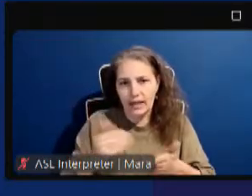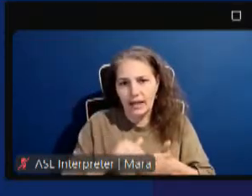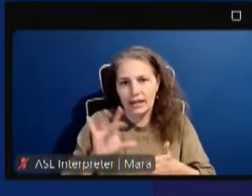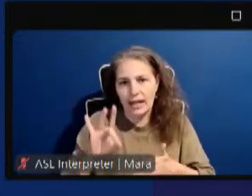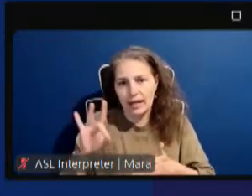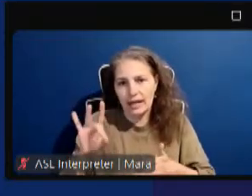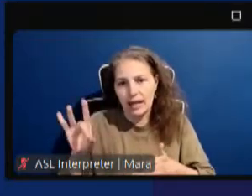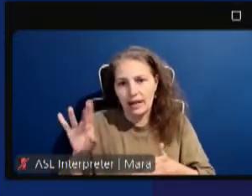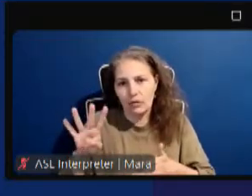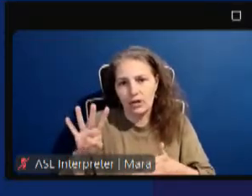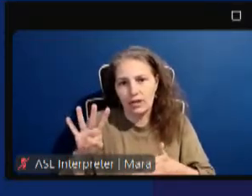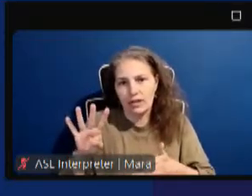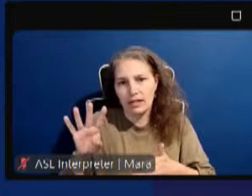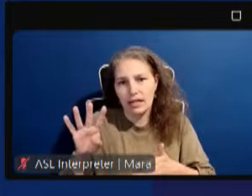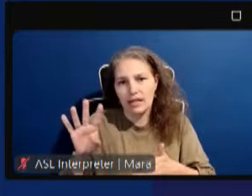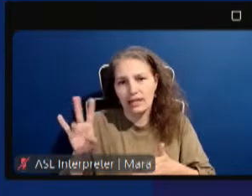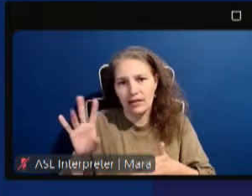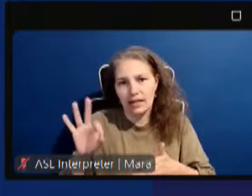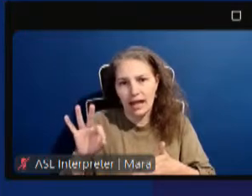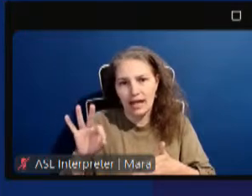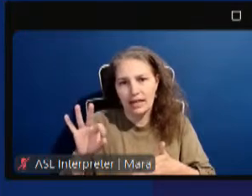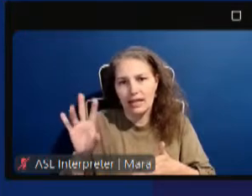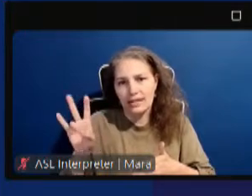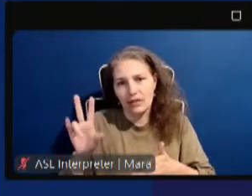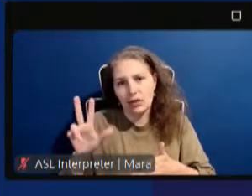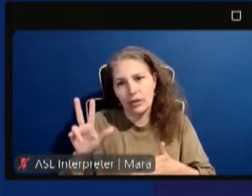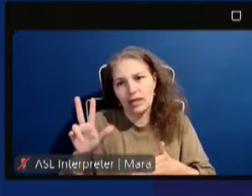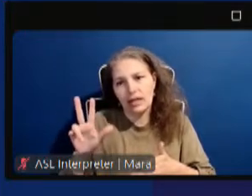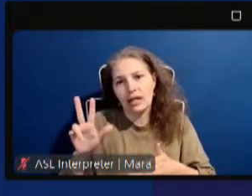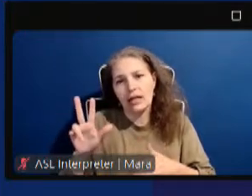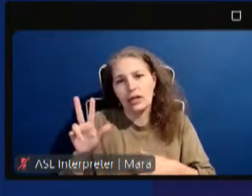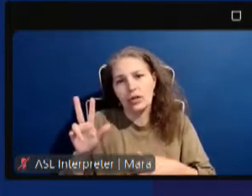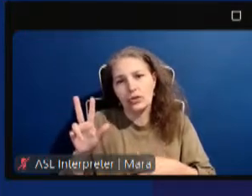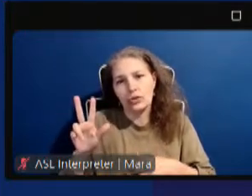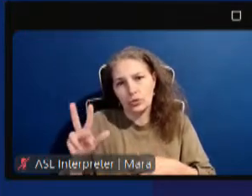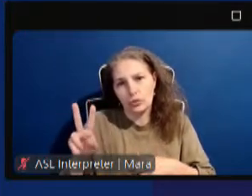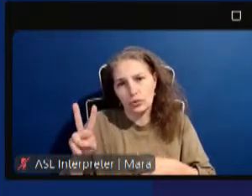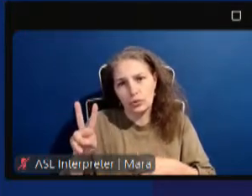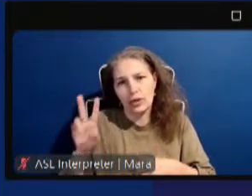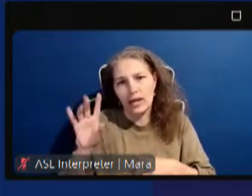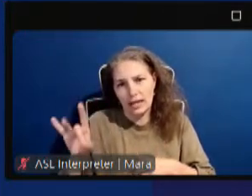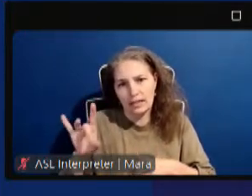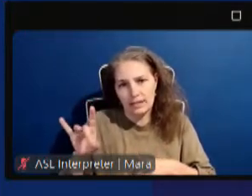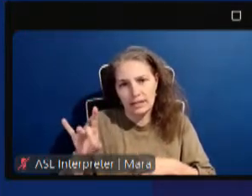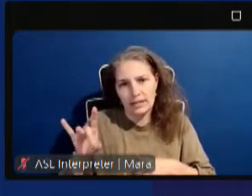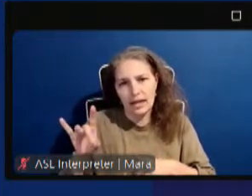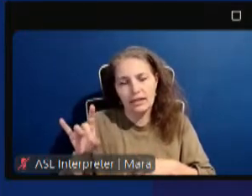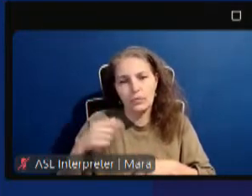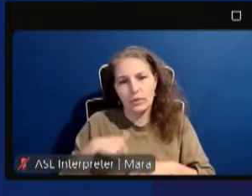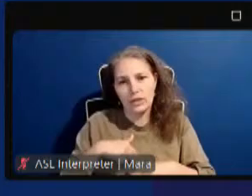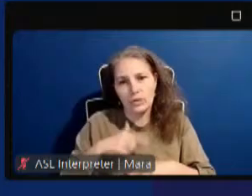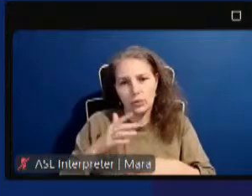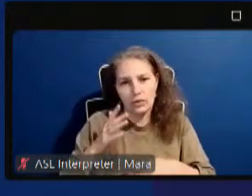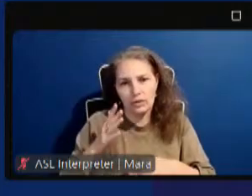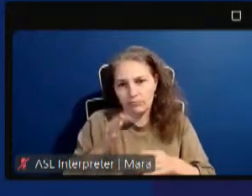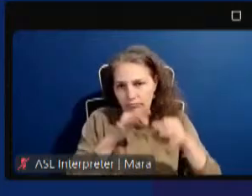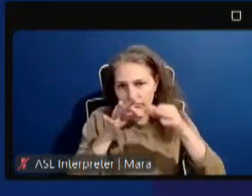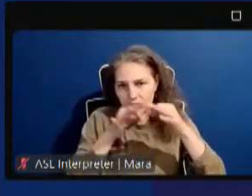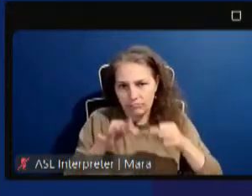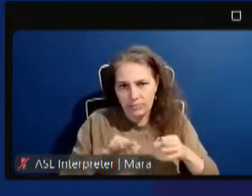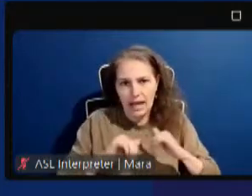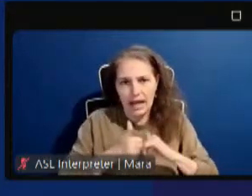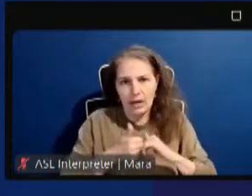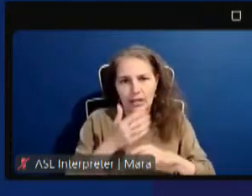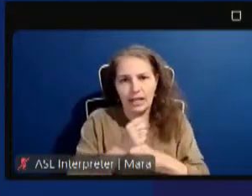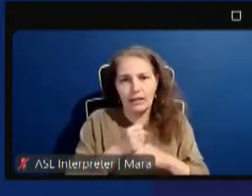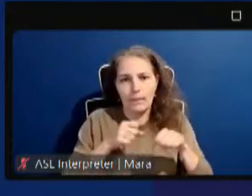888-479-7328, and we'll walk you through the permit process of how to obtain a permit. You can also find additional useful information on the website about